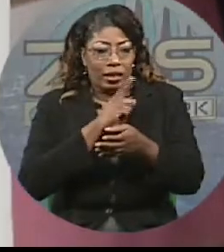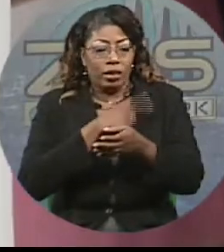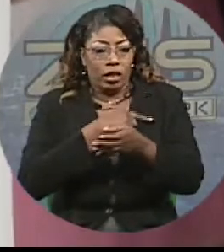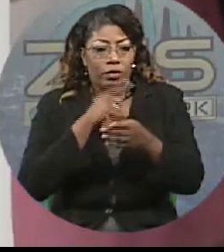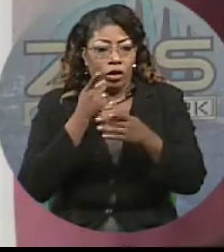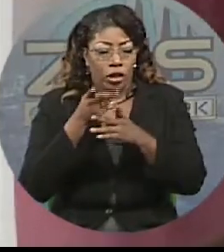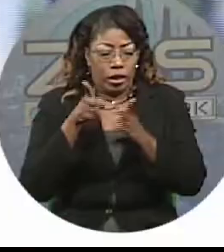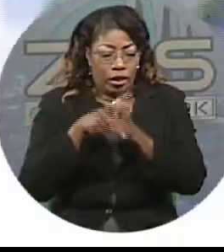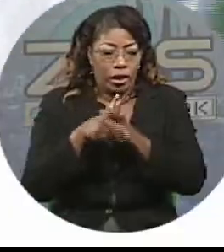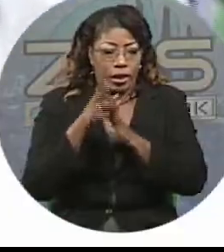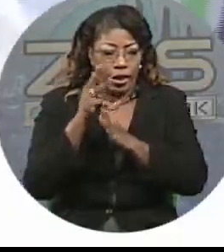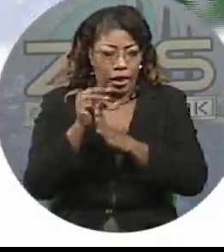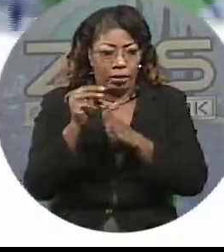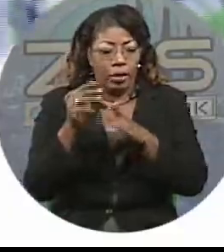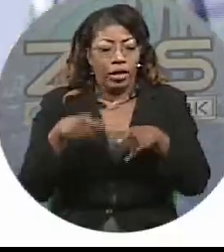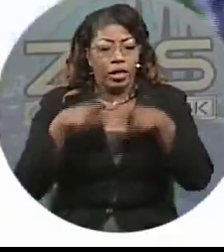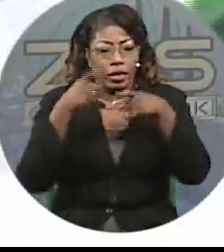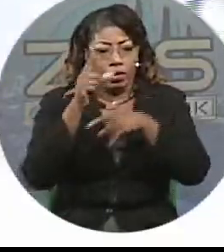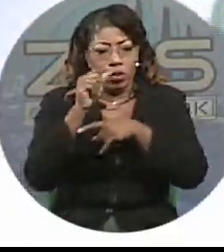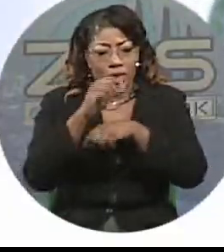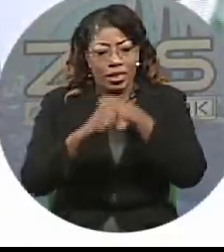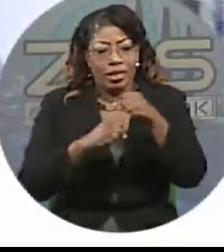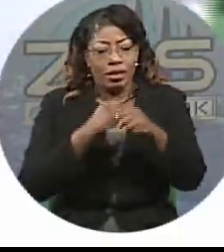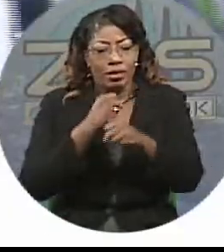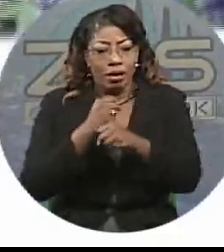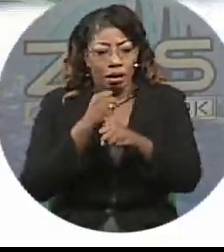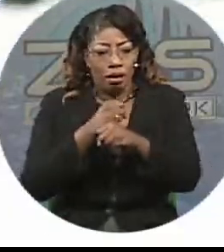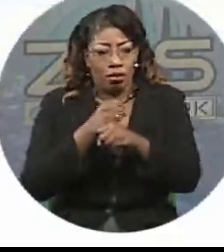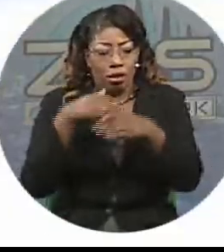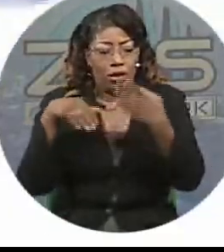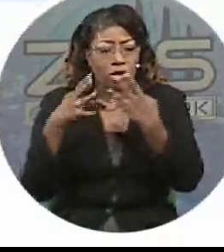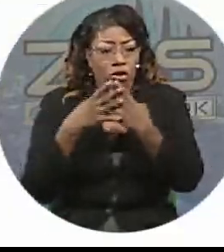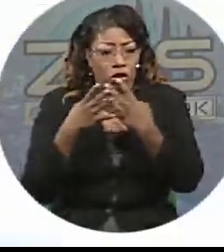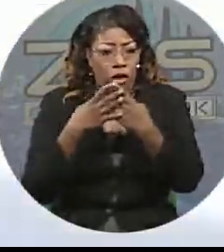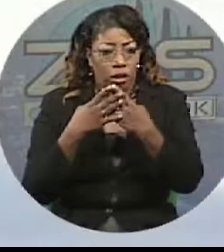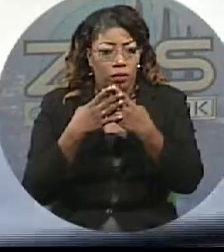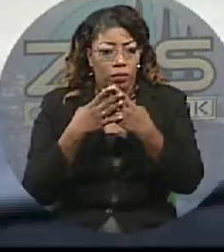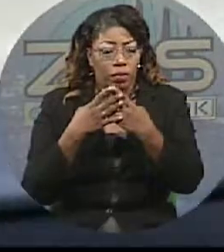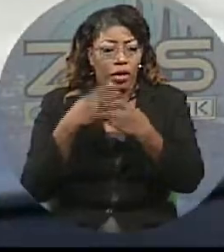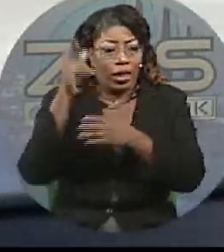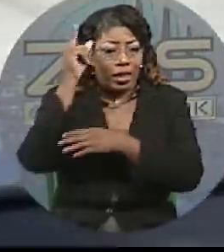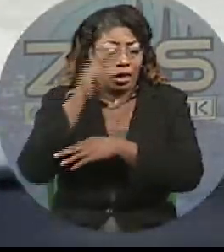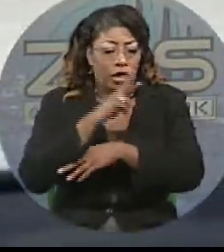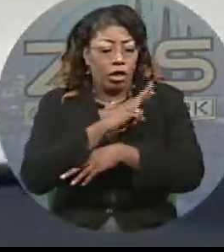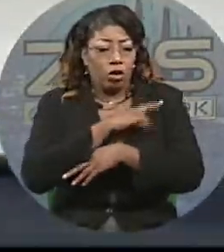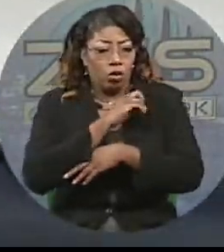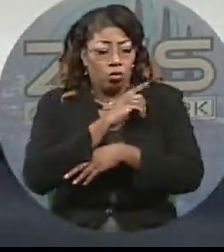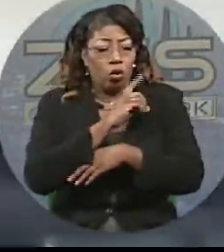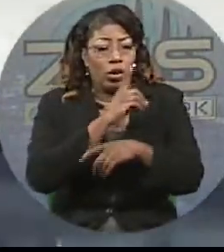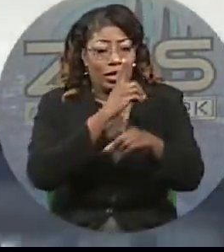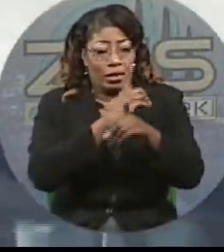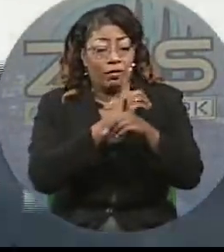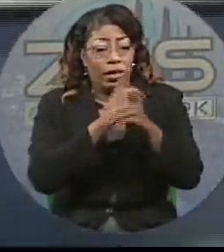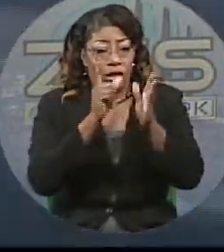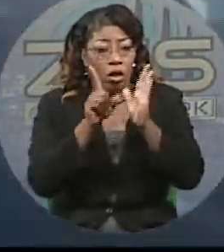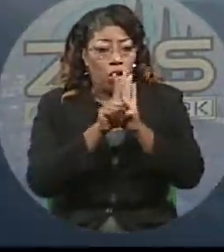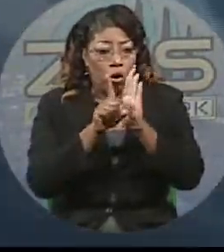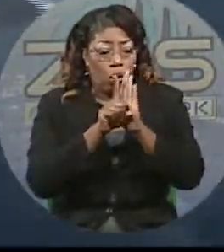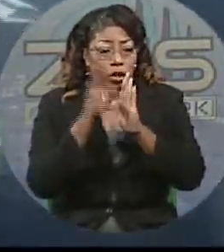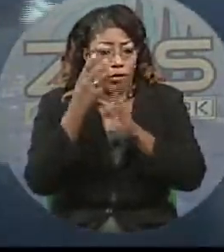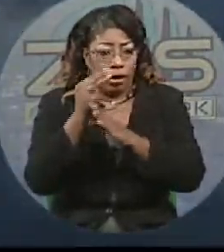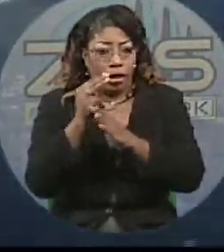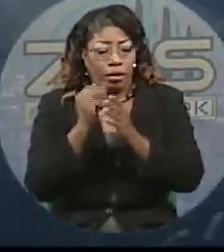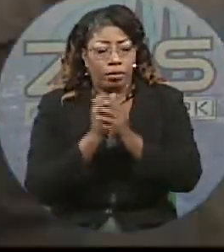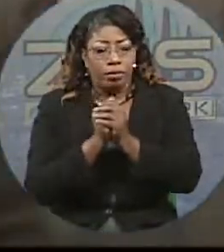years behind bars. Justice Bernard Turner is presiding over the case. Glendon Roll is defending Curvin Neely. Aaron Johnson is appearing on behalf of the